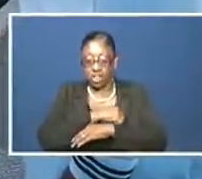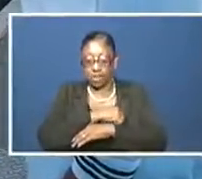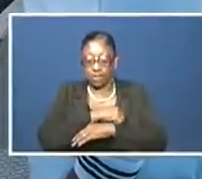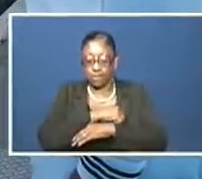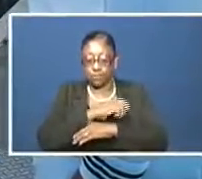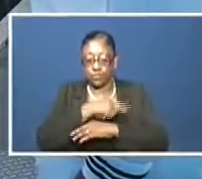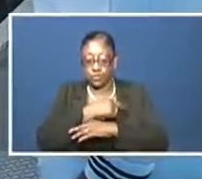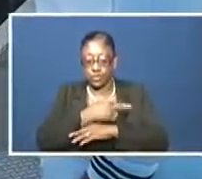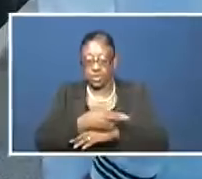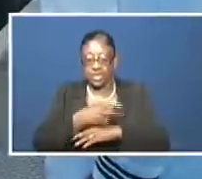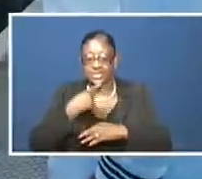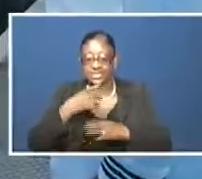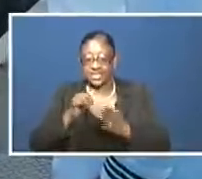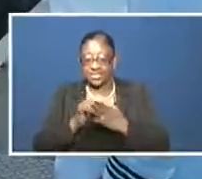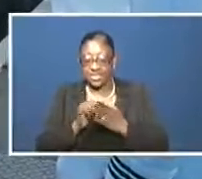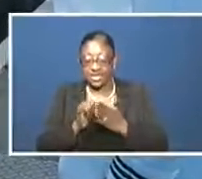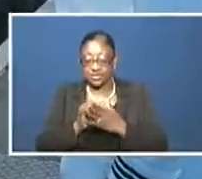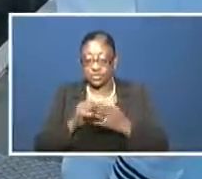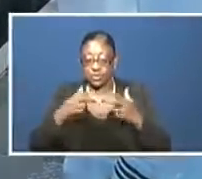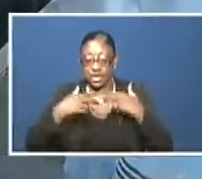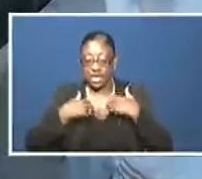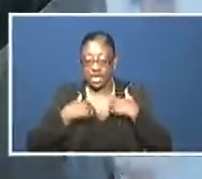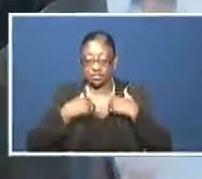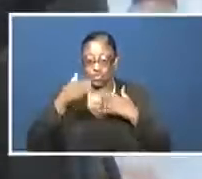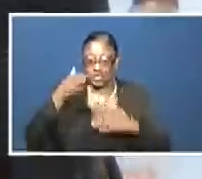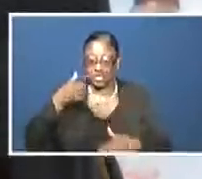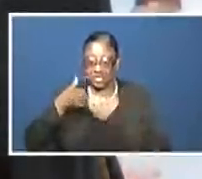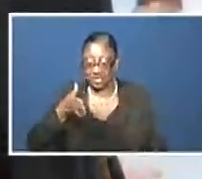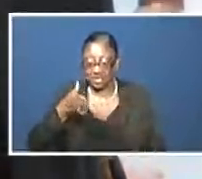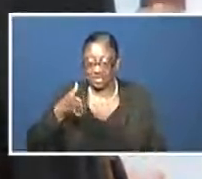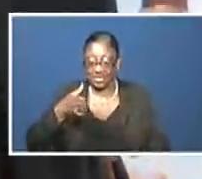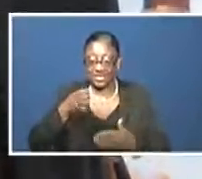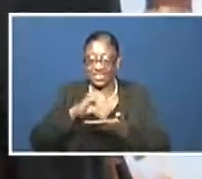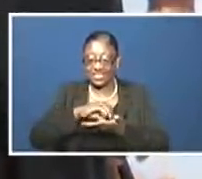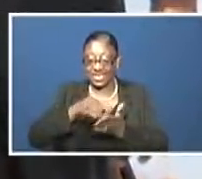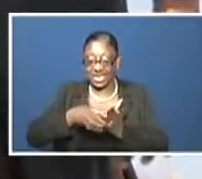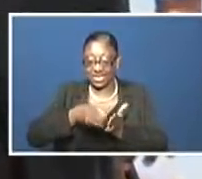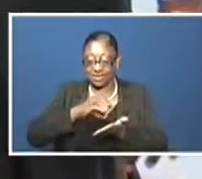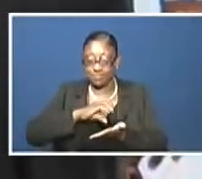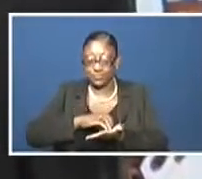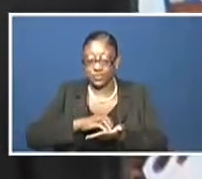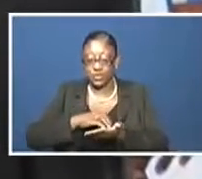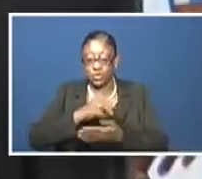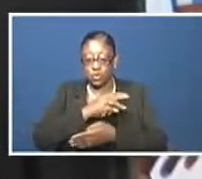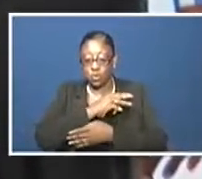Claude. Among those participating in the cake-cutting ceremony, National Security Minister, the Honorable